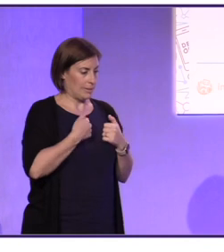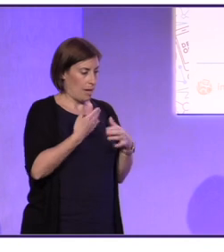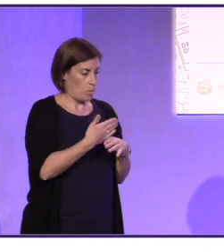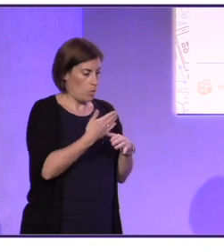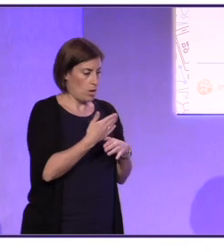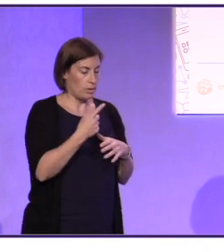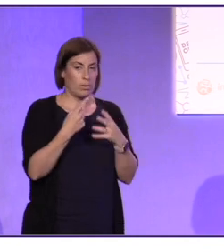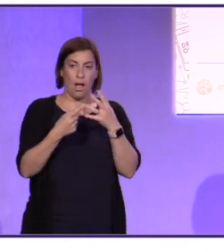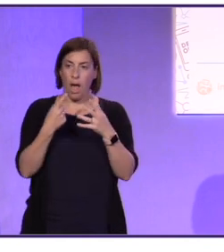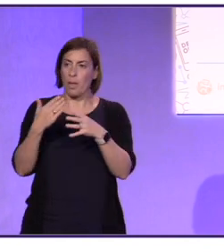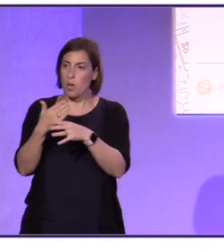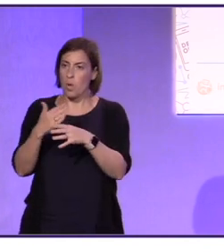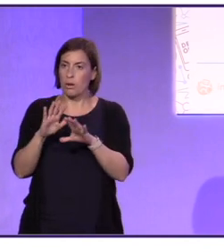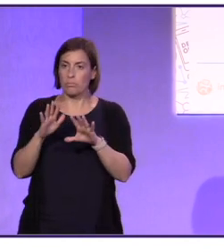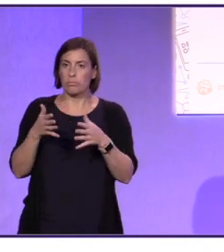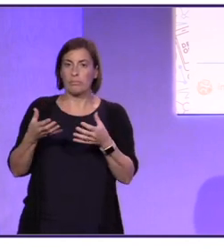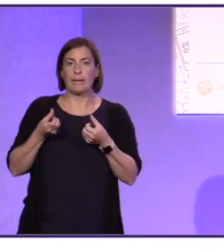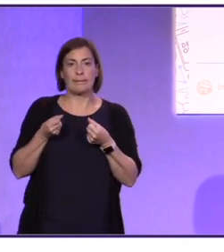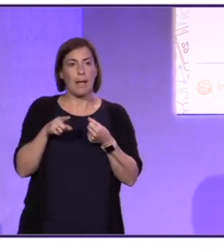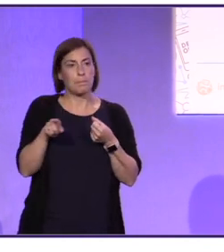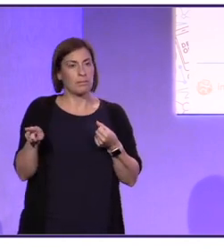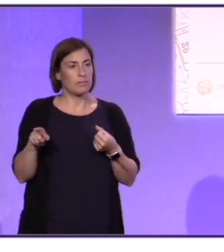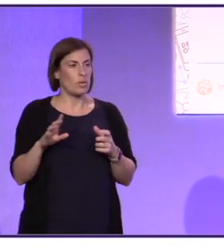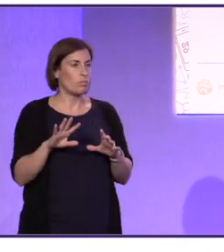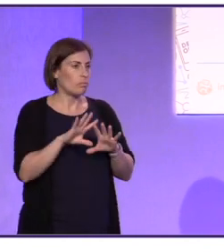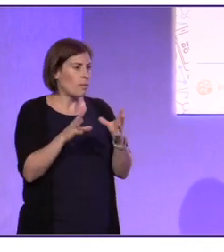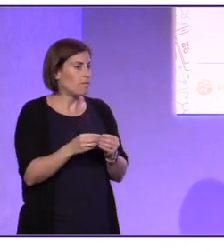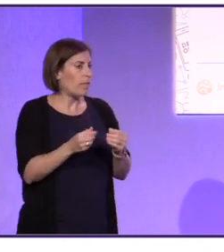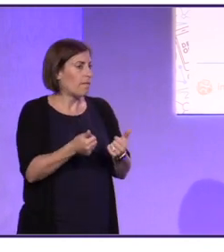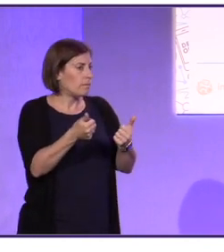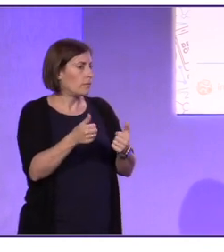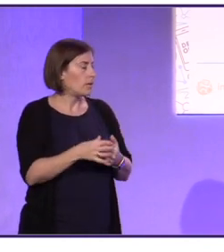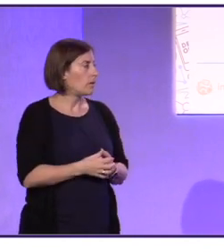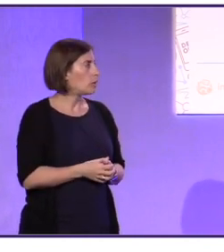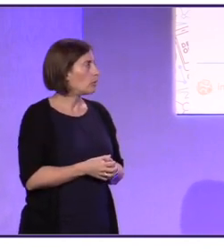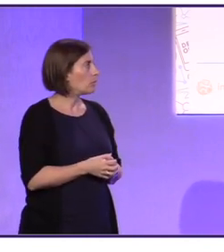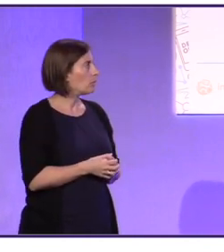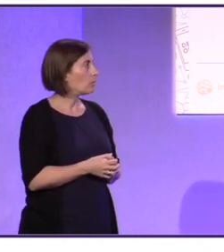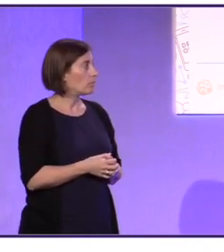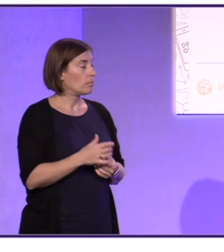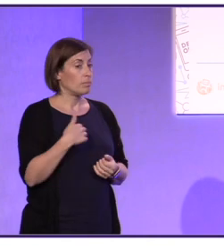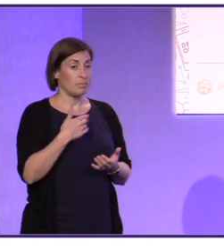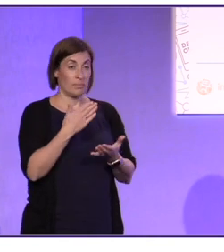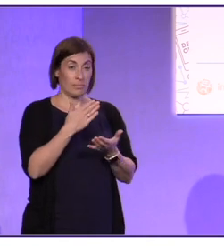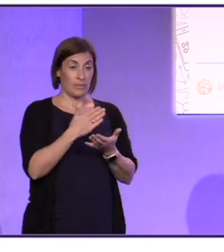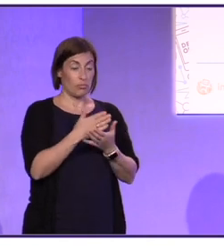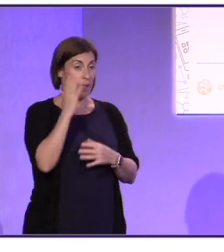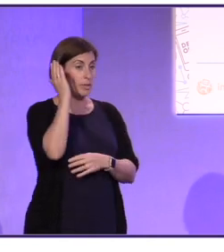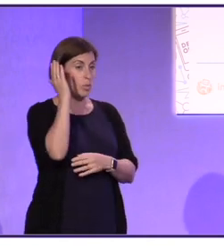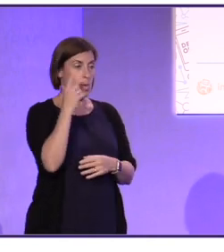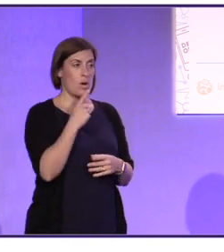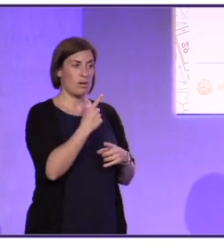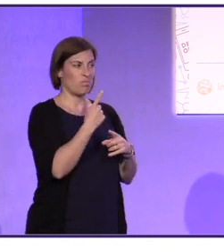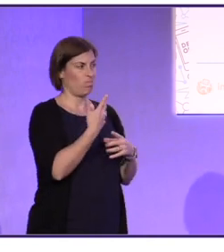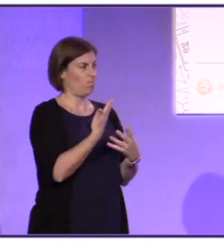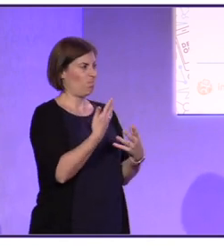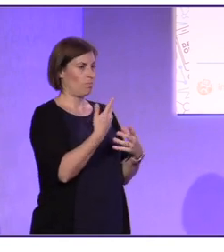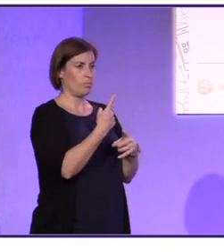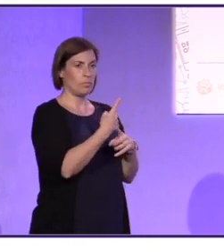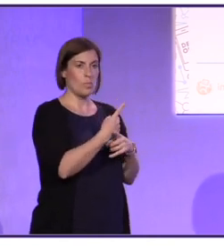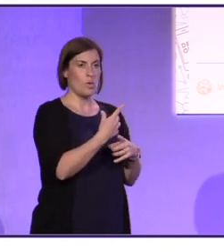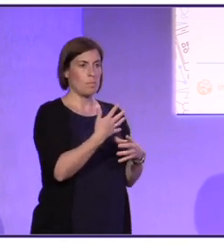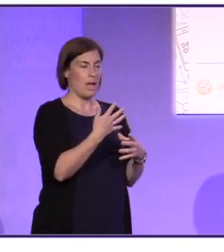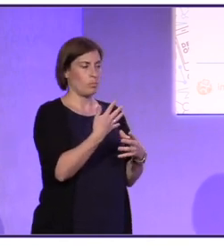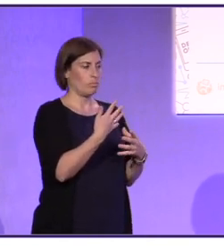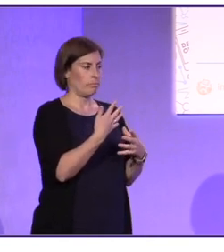fine. Next slide. Yeah. And this is what this talk is really about. This talk is not about code. This talk is not about architecture.